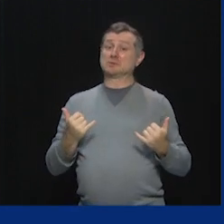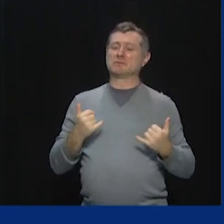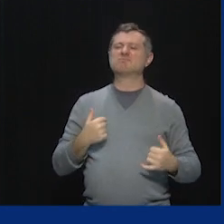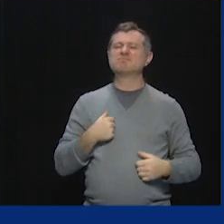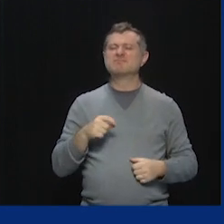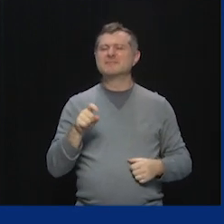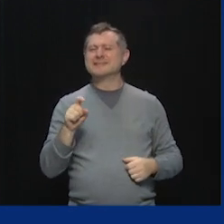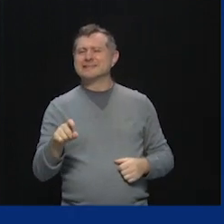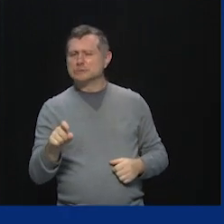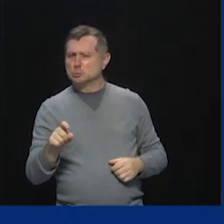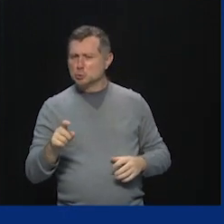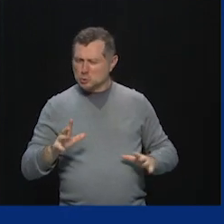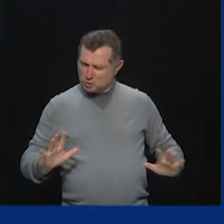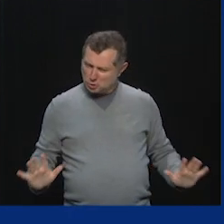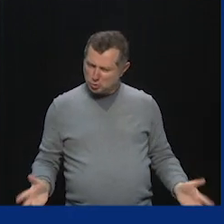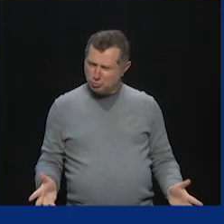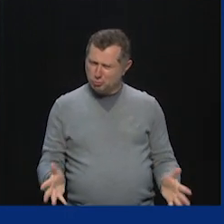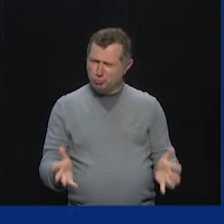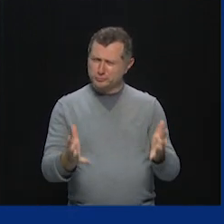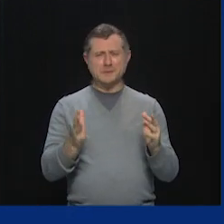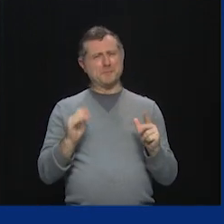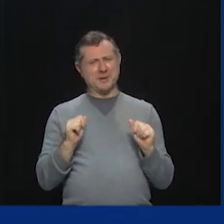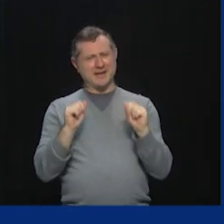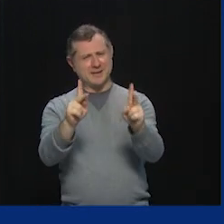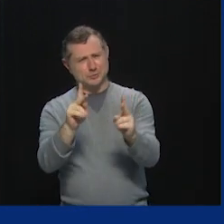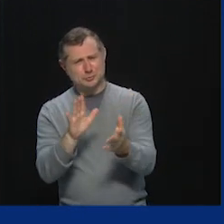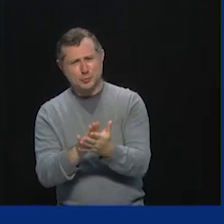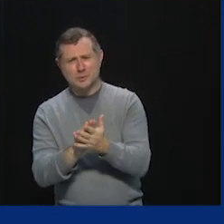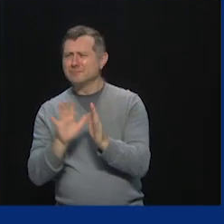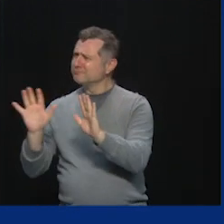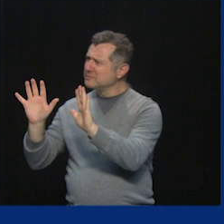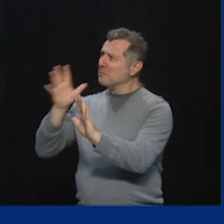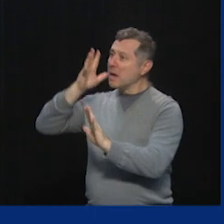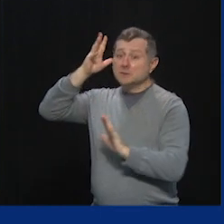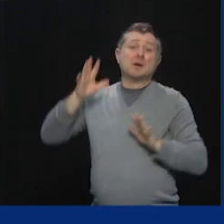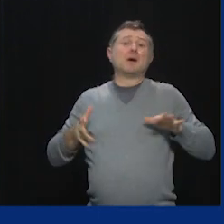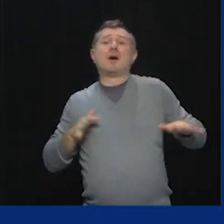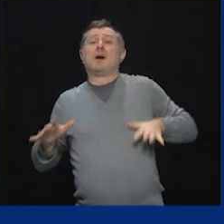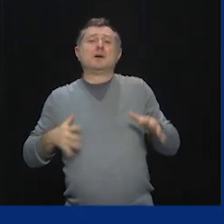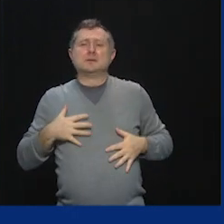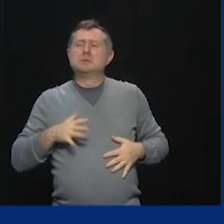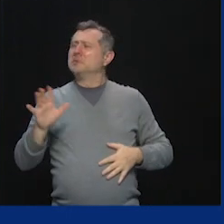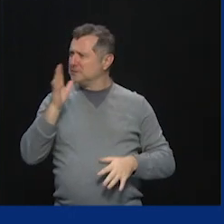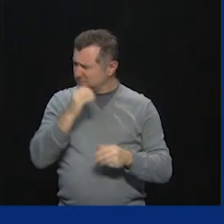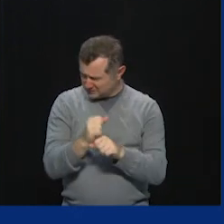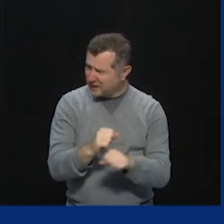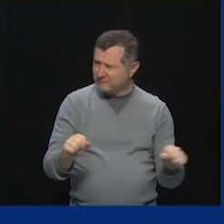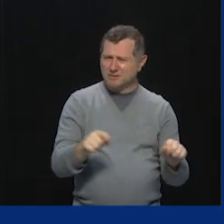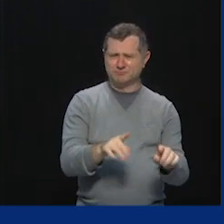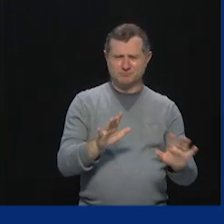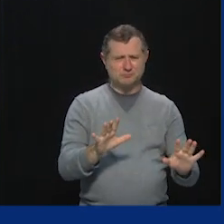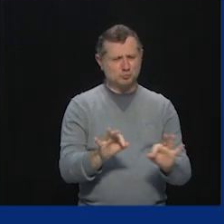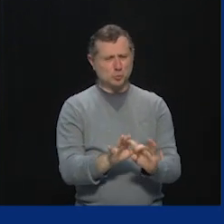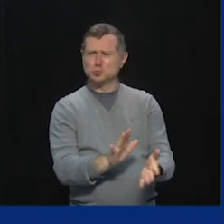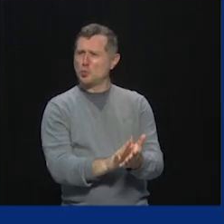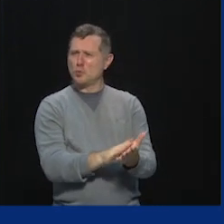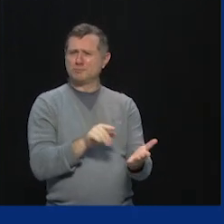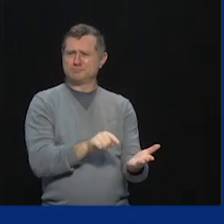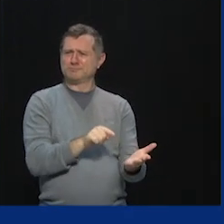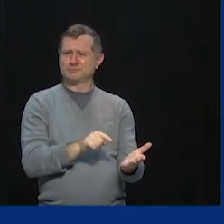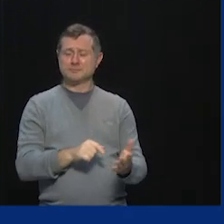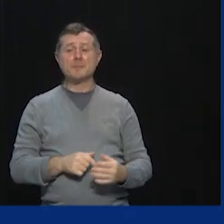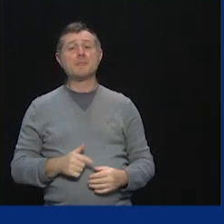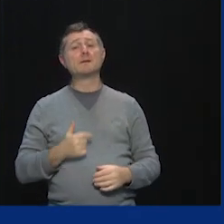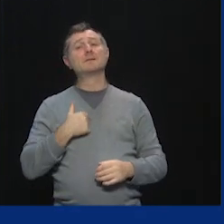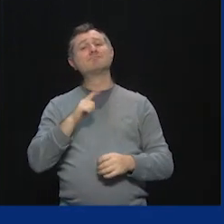confidence that their precious child is going to be safe when they leave their home and go off to school. So we have instituted a universal mask